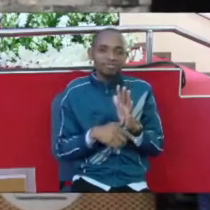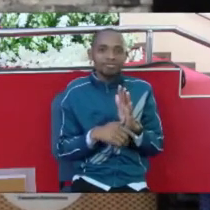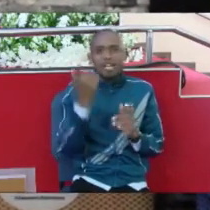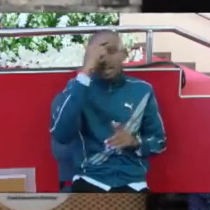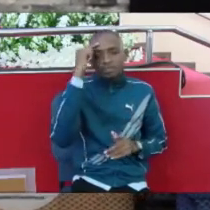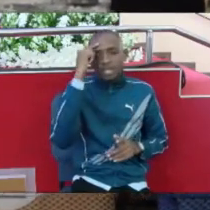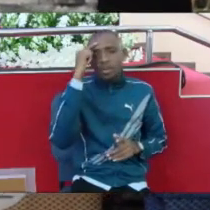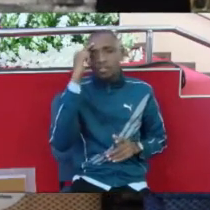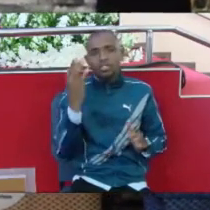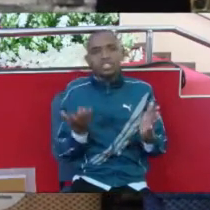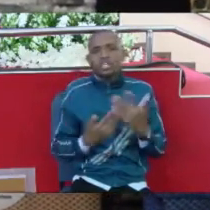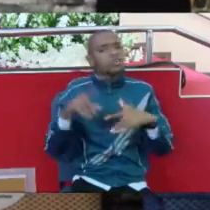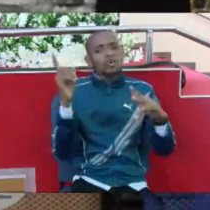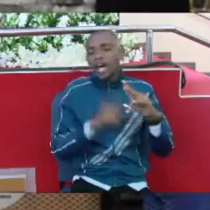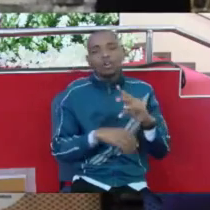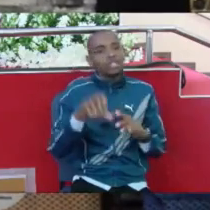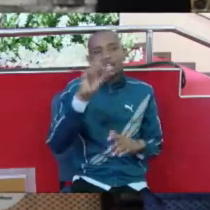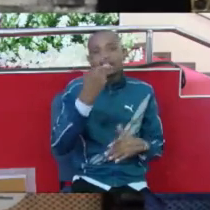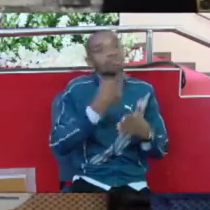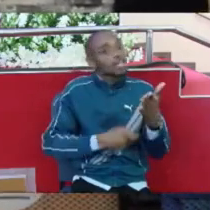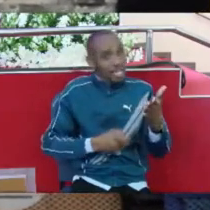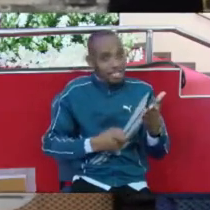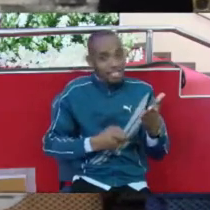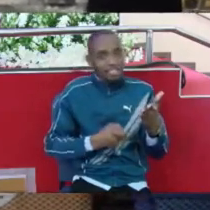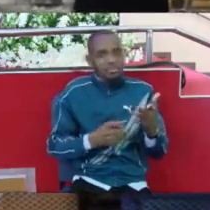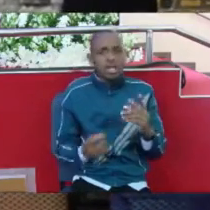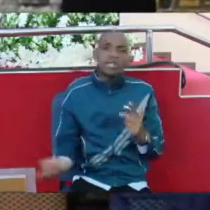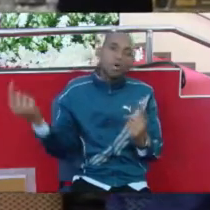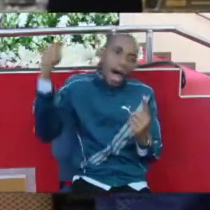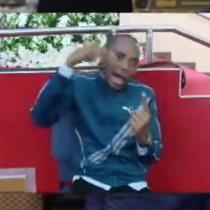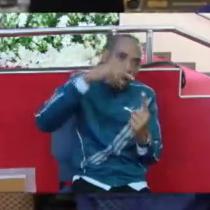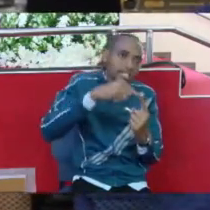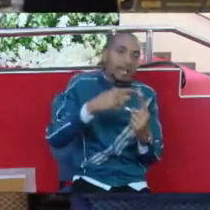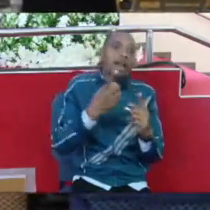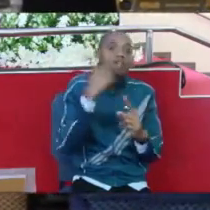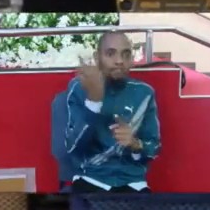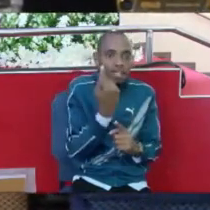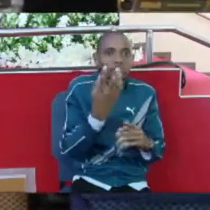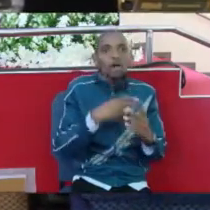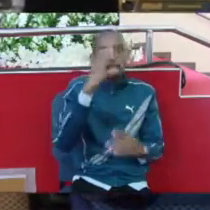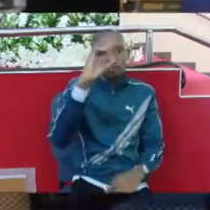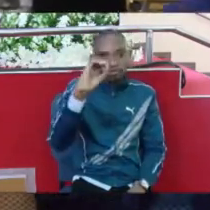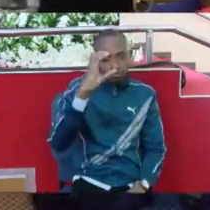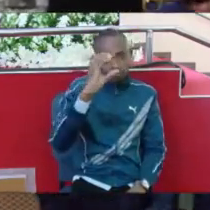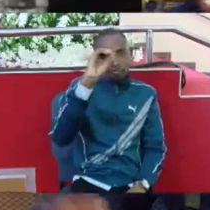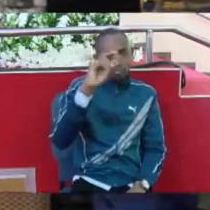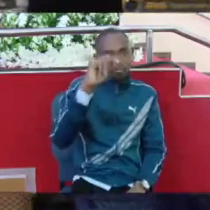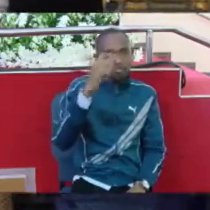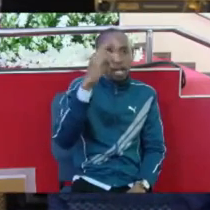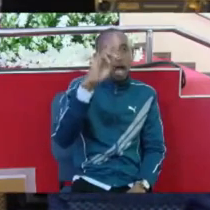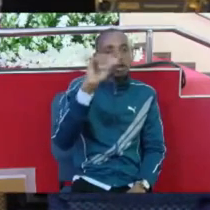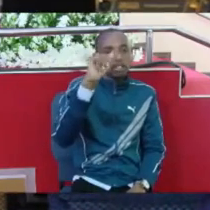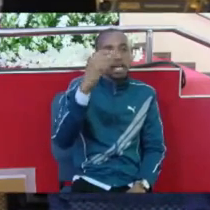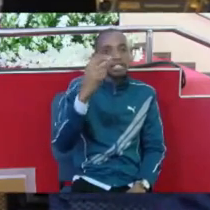Because you cannot get 50% until first you have a contract with that man. Why do you